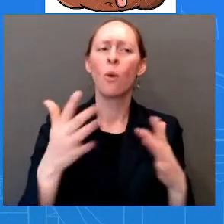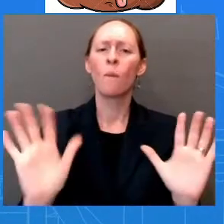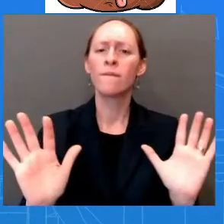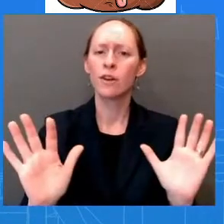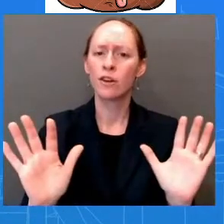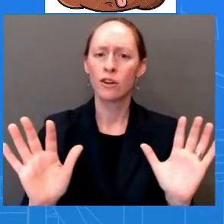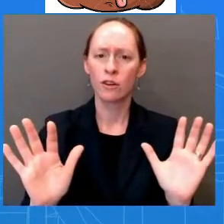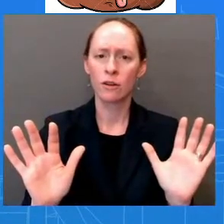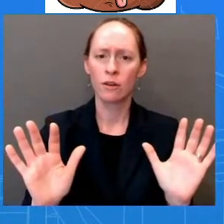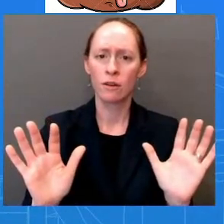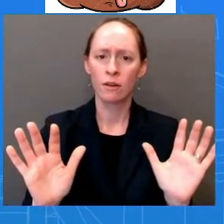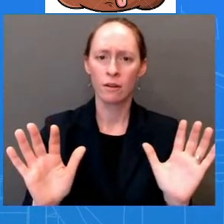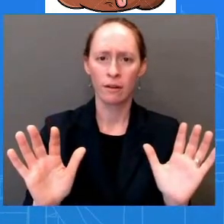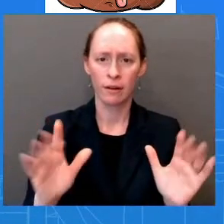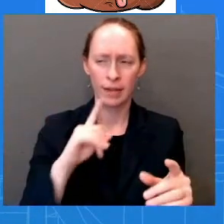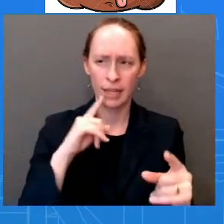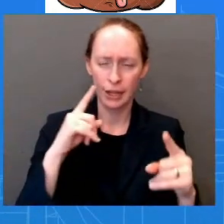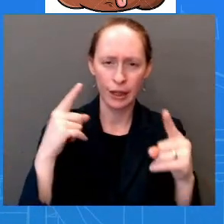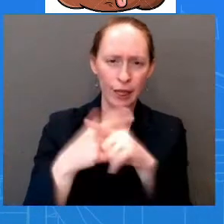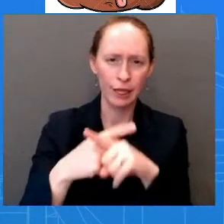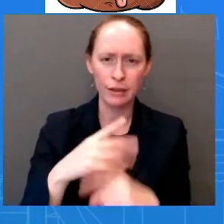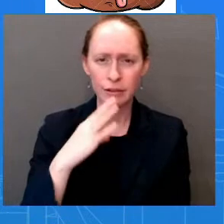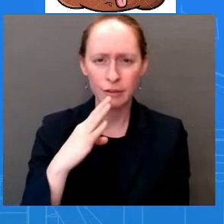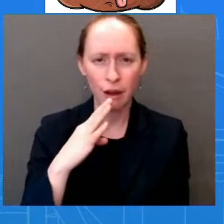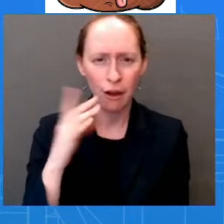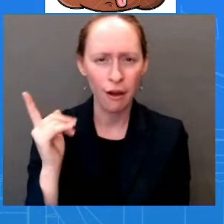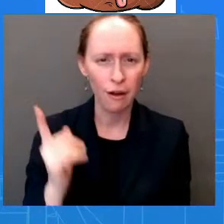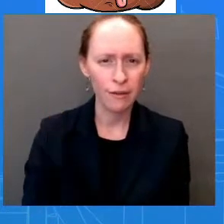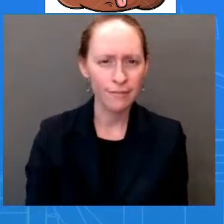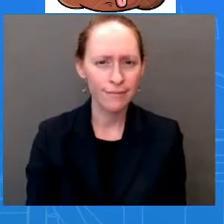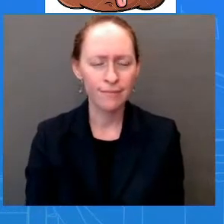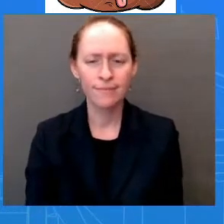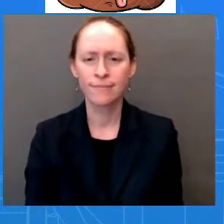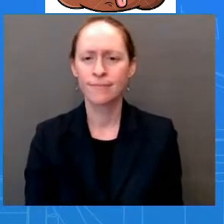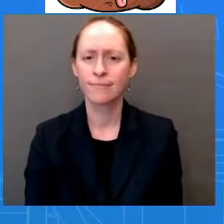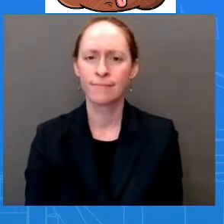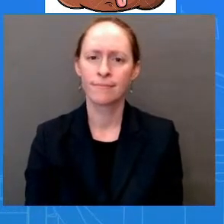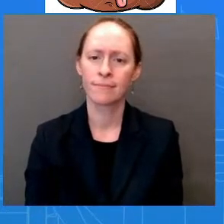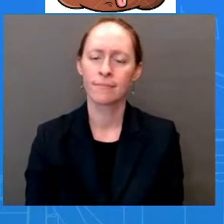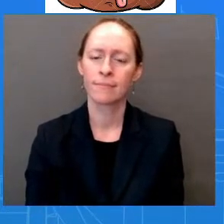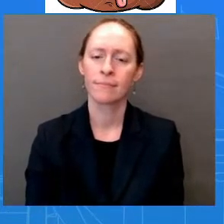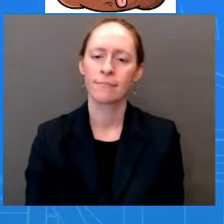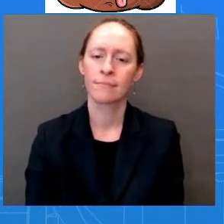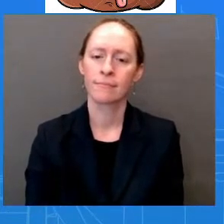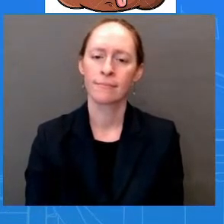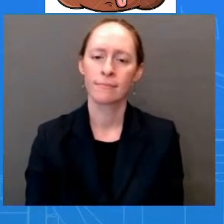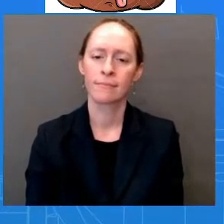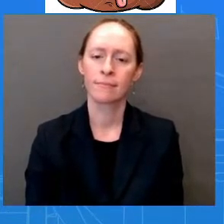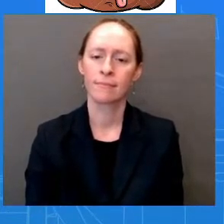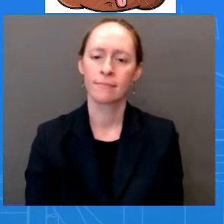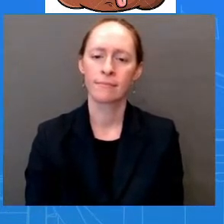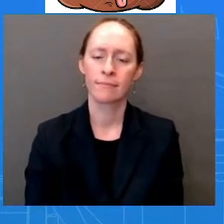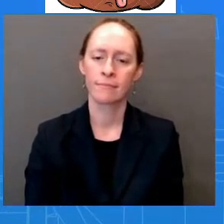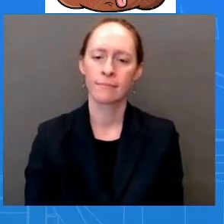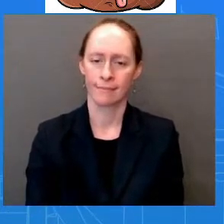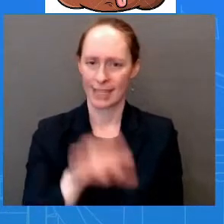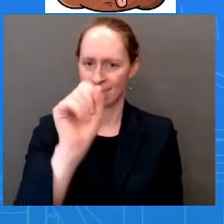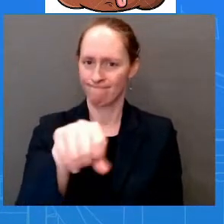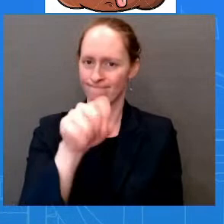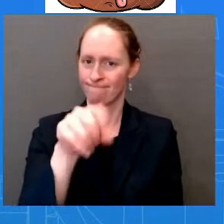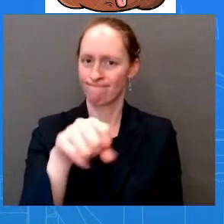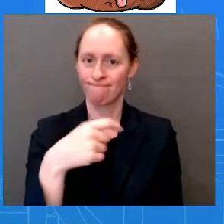$10 billion. It is less than what we had requested back in March, and that's because